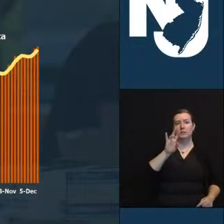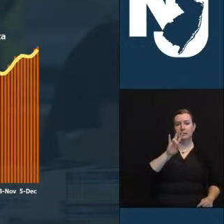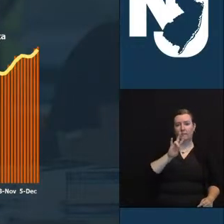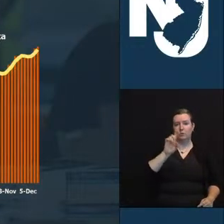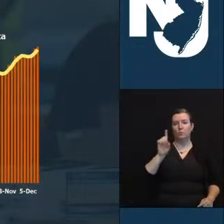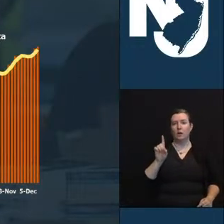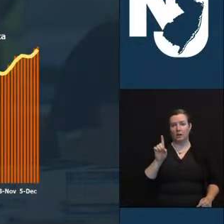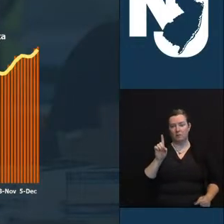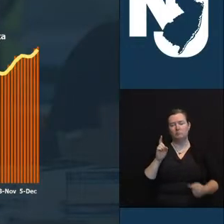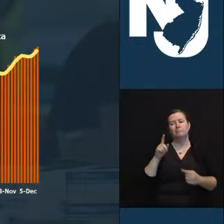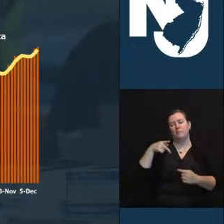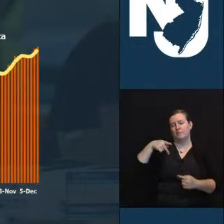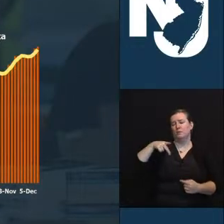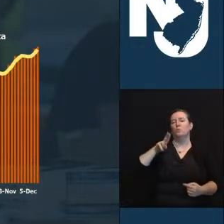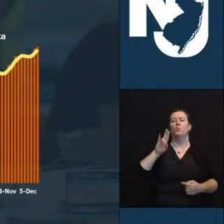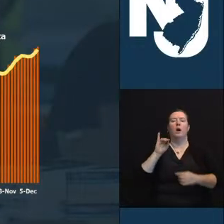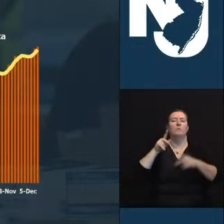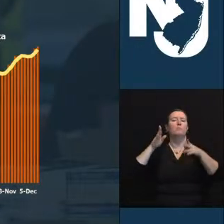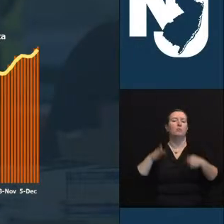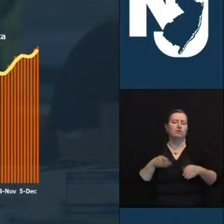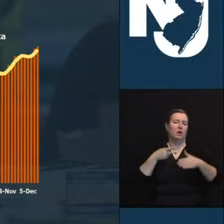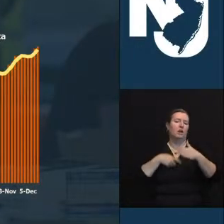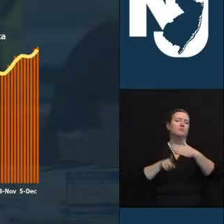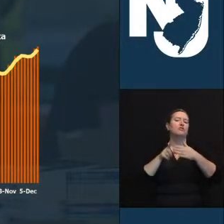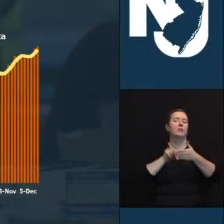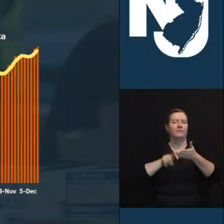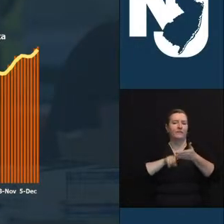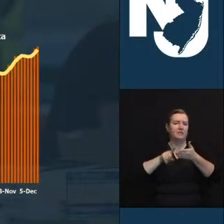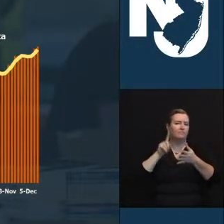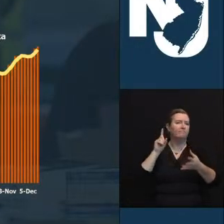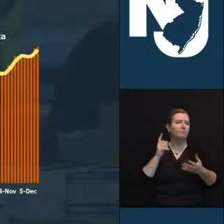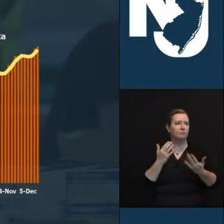who are awaiting confirmation of their tests. That's a total of